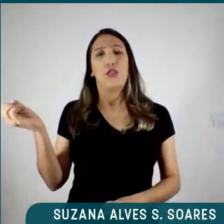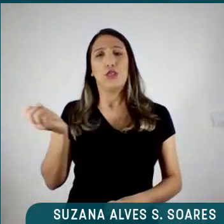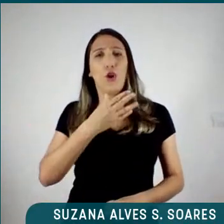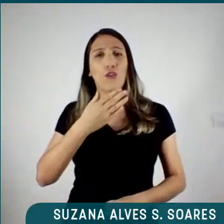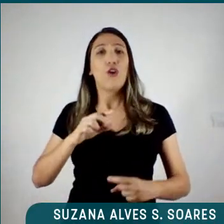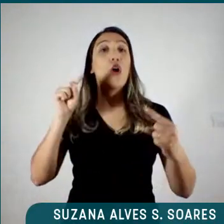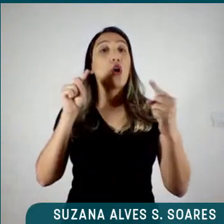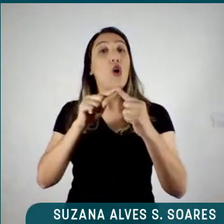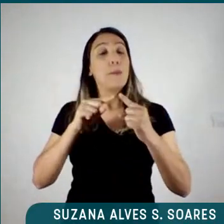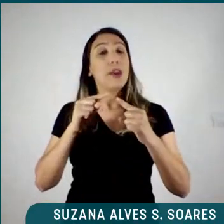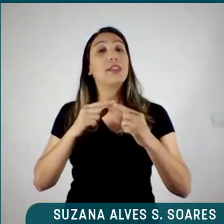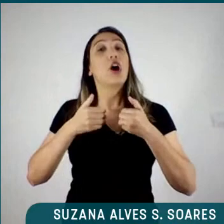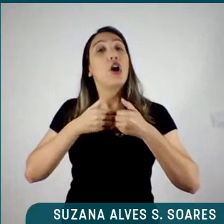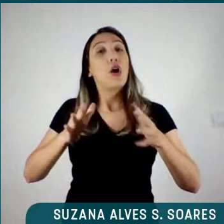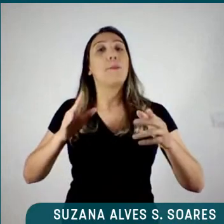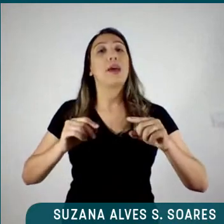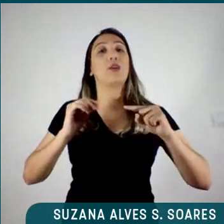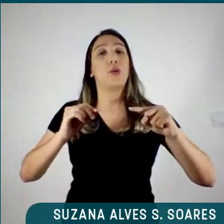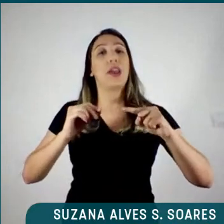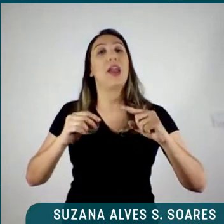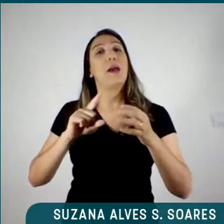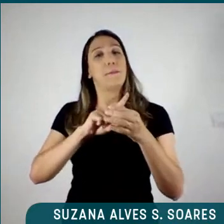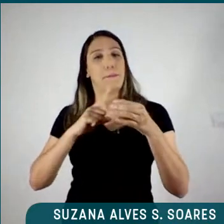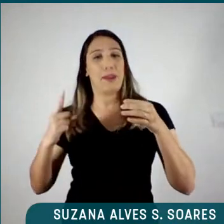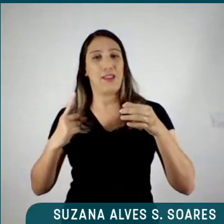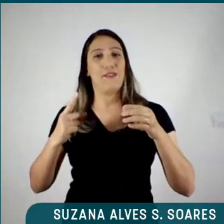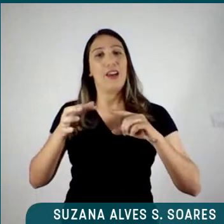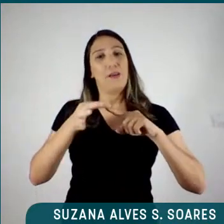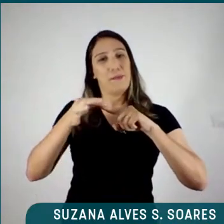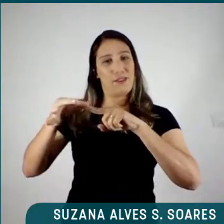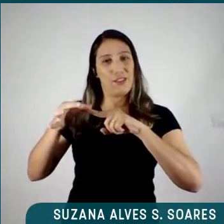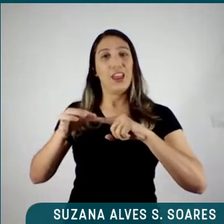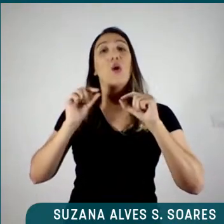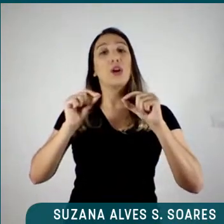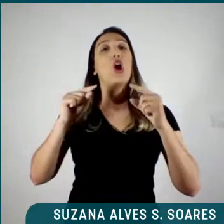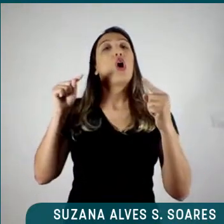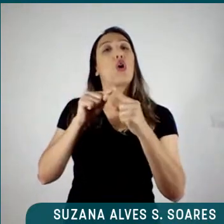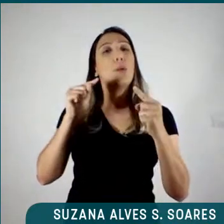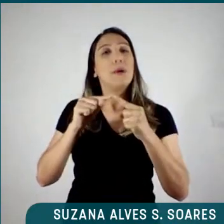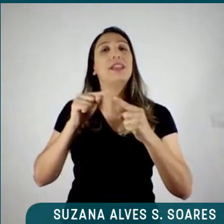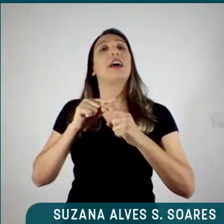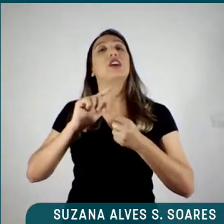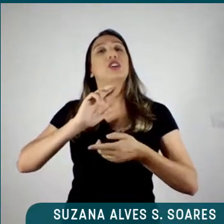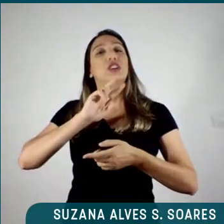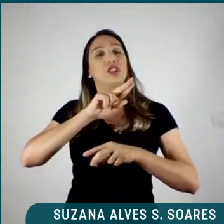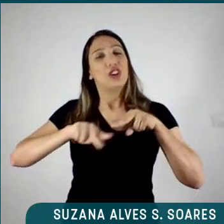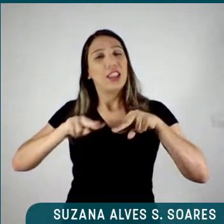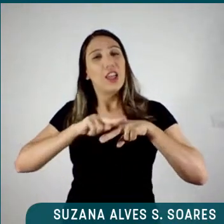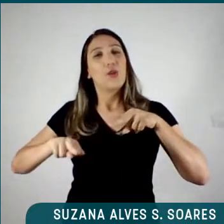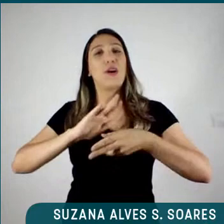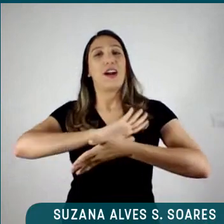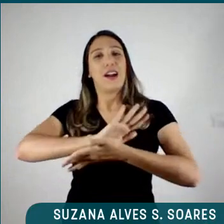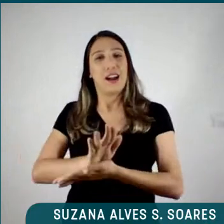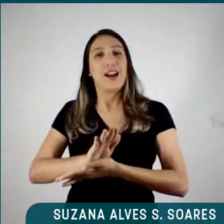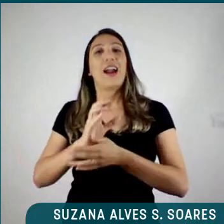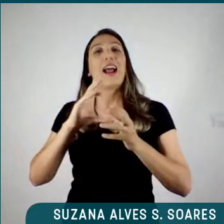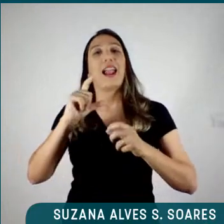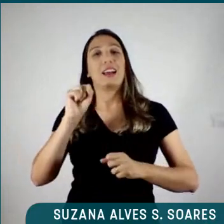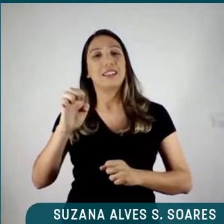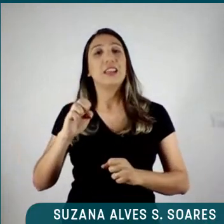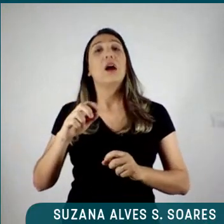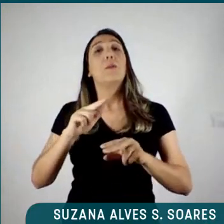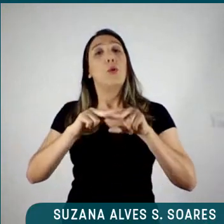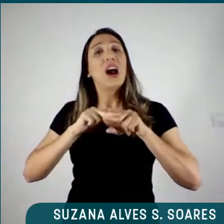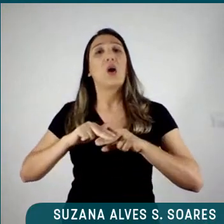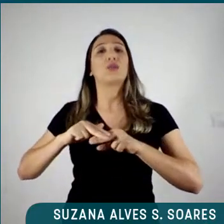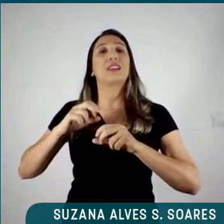increased the workload in the household for the women who traditionally did that work. In this